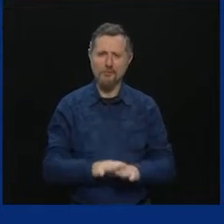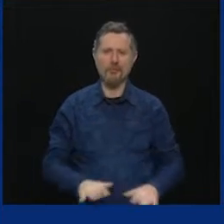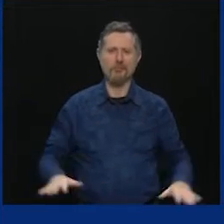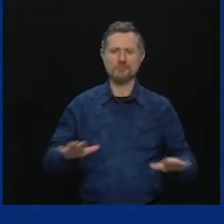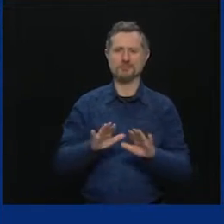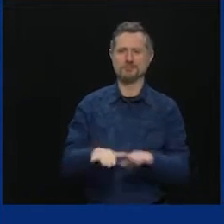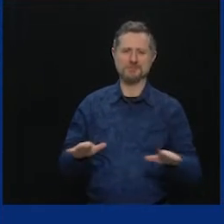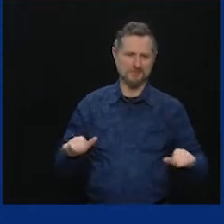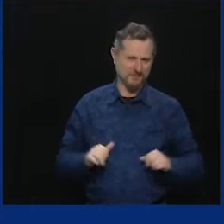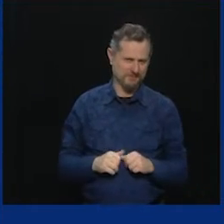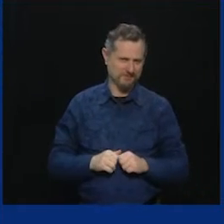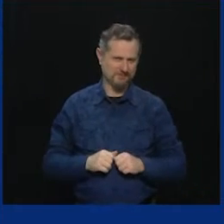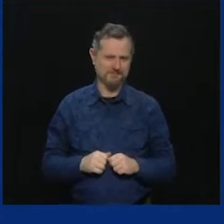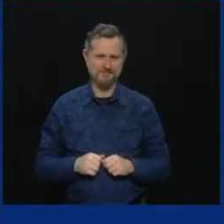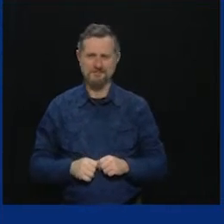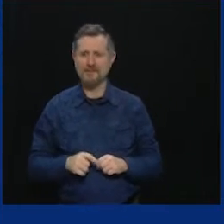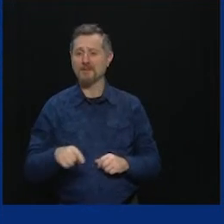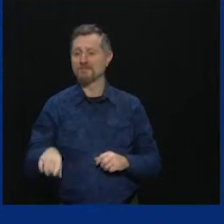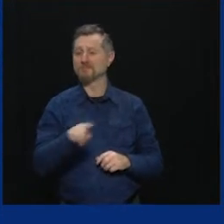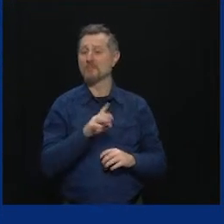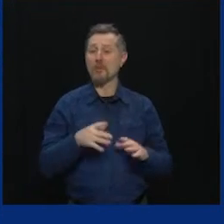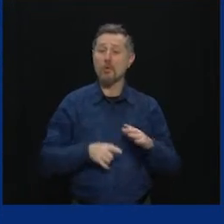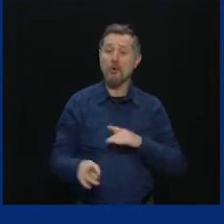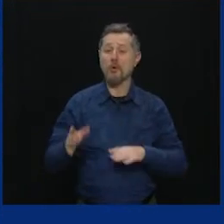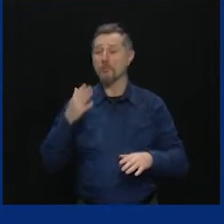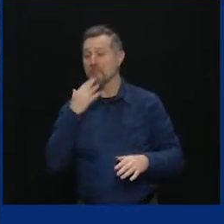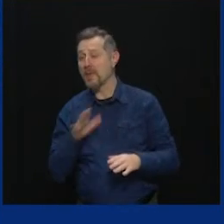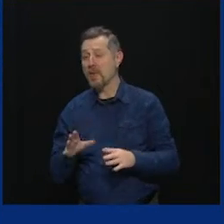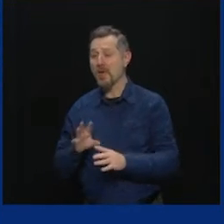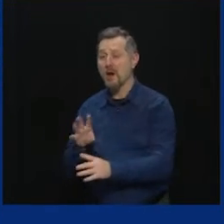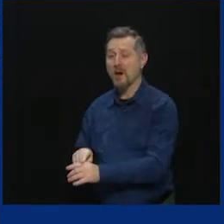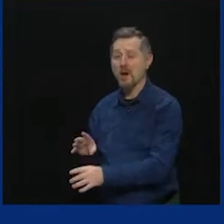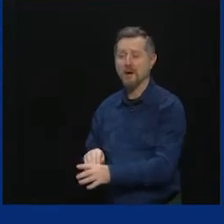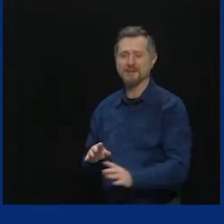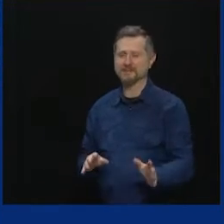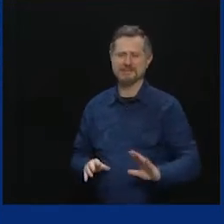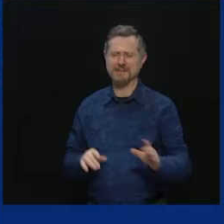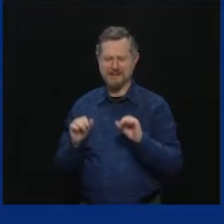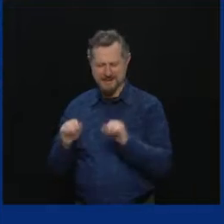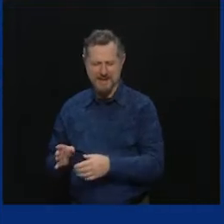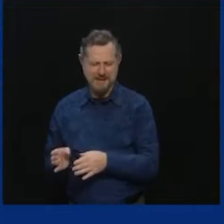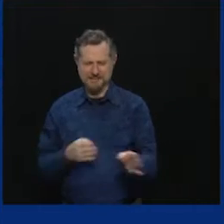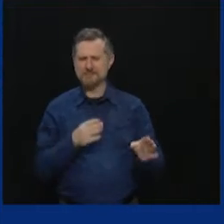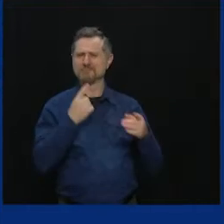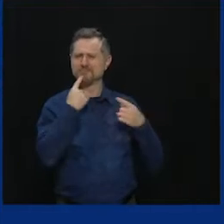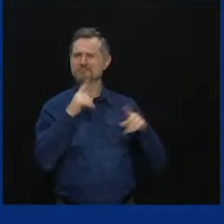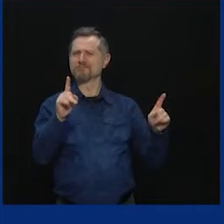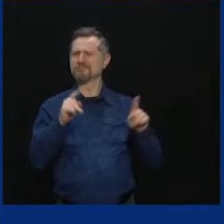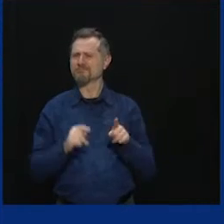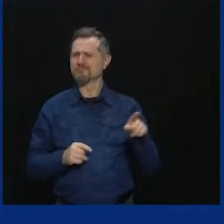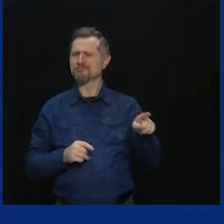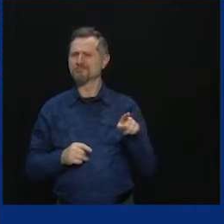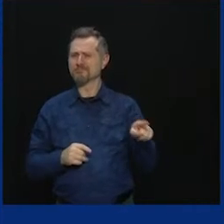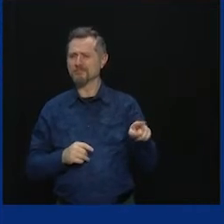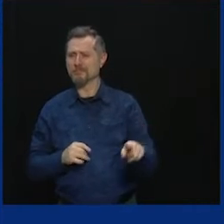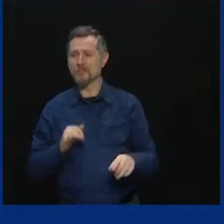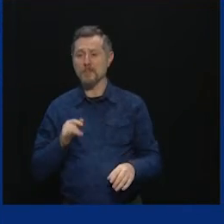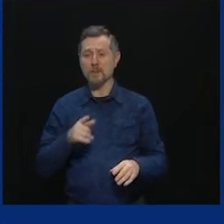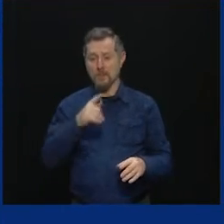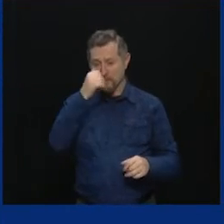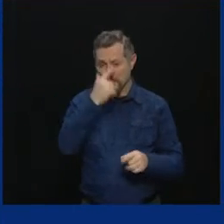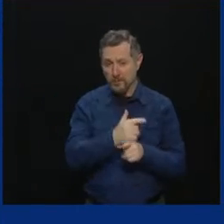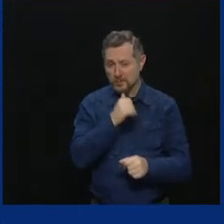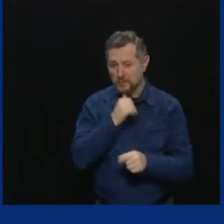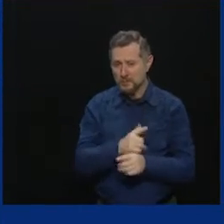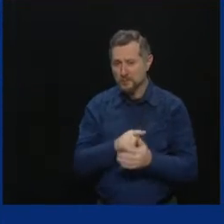it doesn't have to be that bad. You can get out of this. You can escape. You can show your younger siblings that they look up